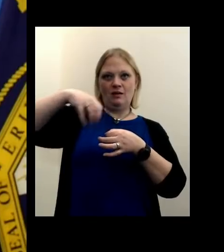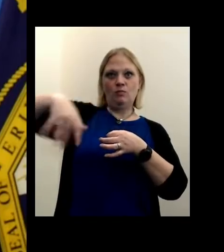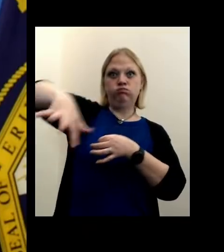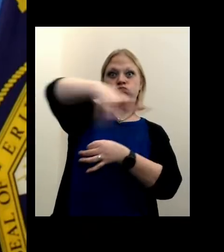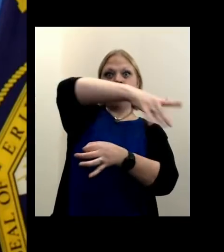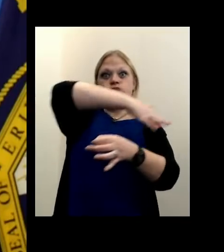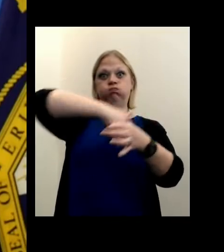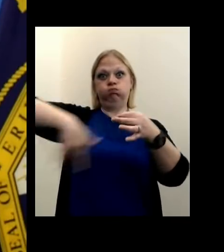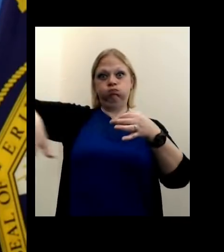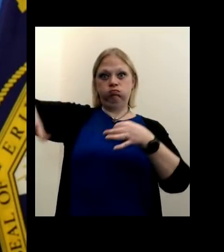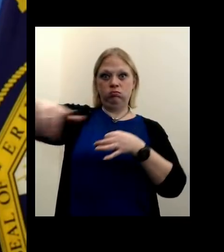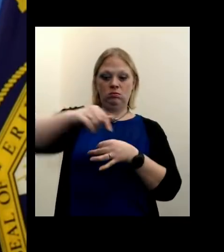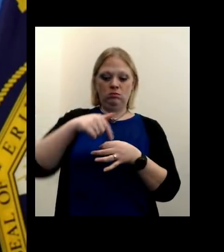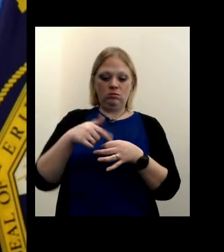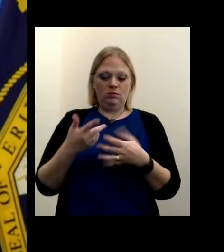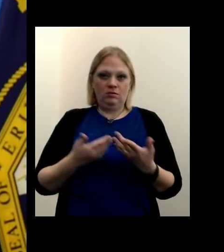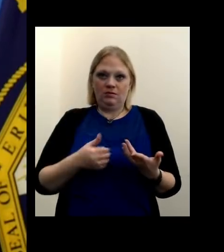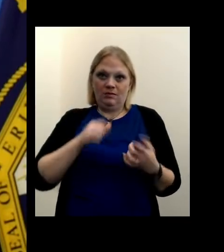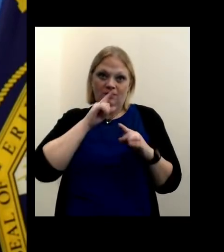now.